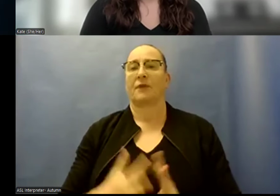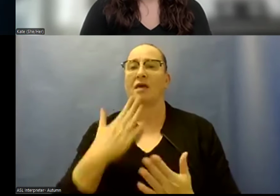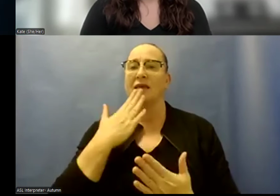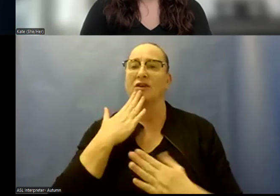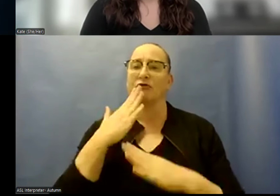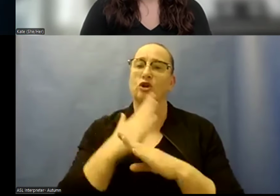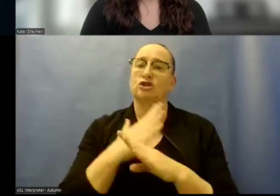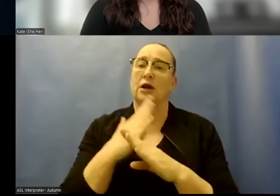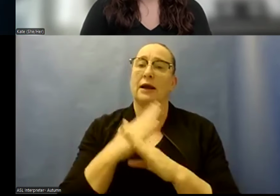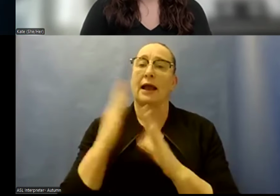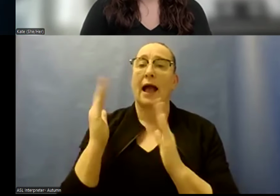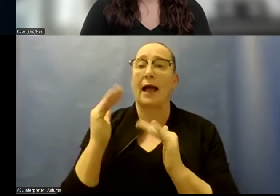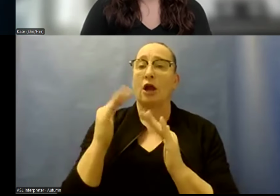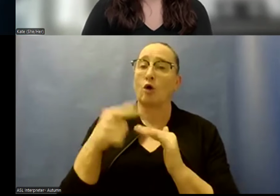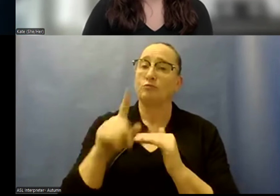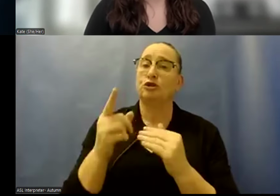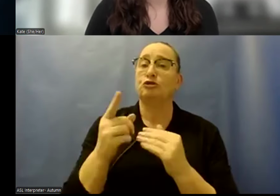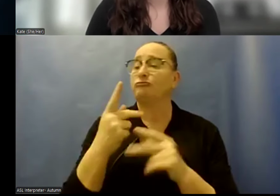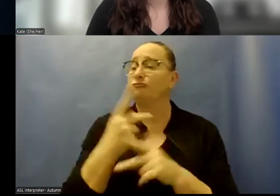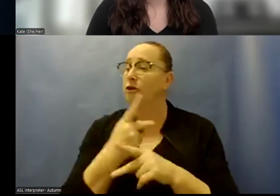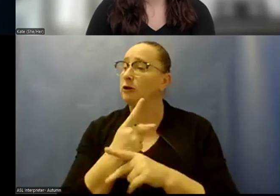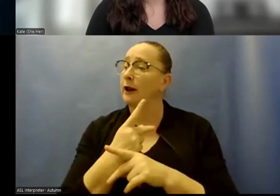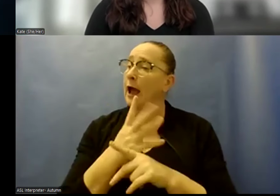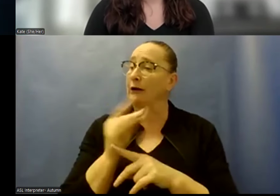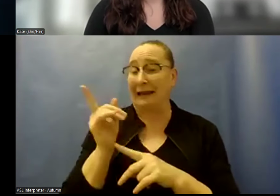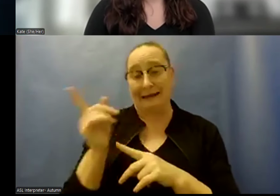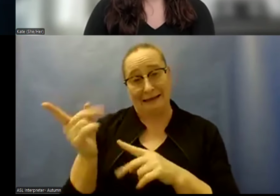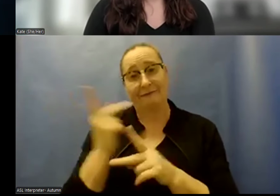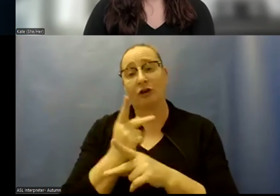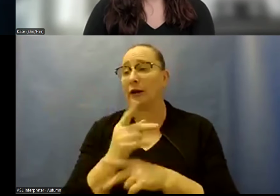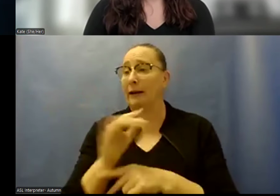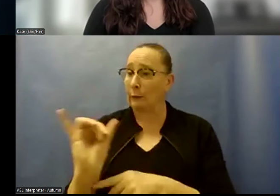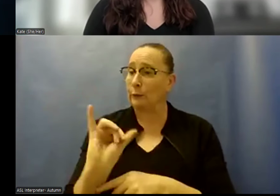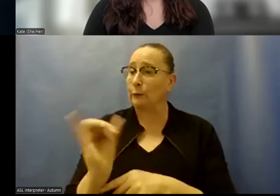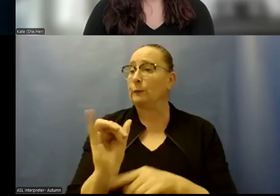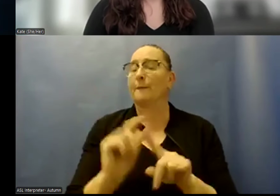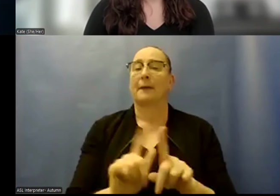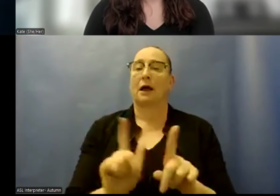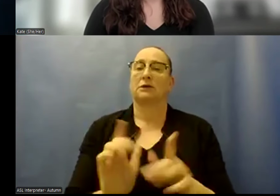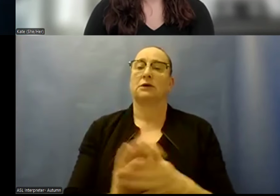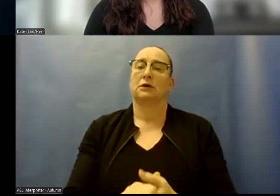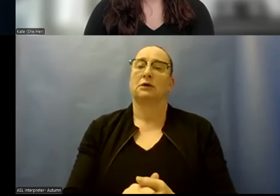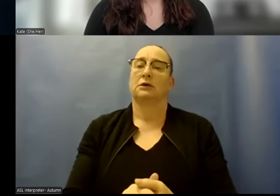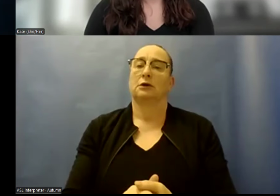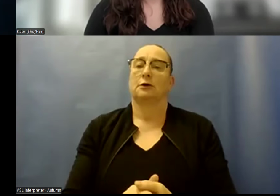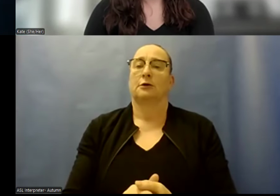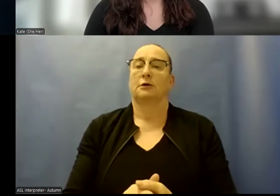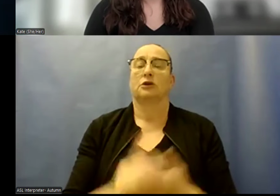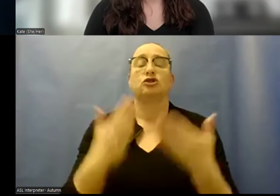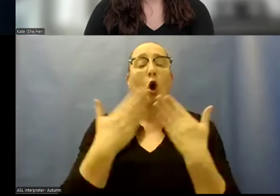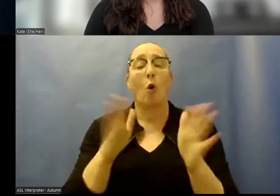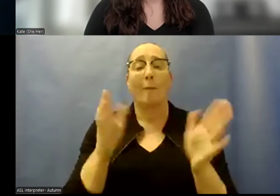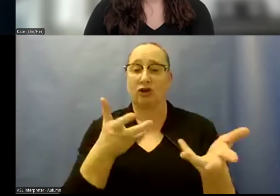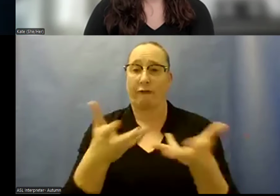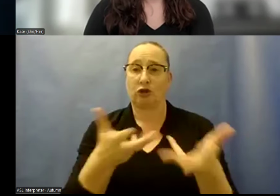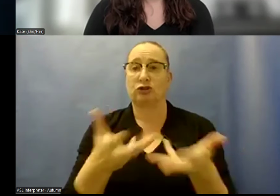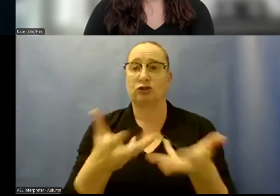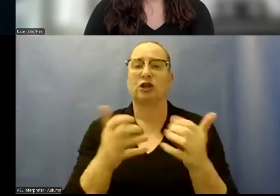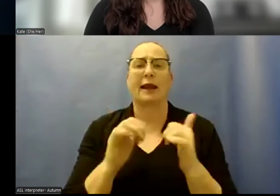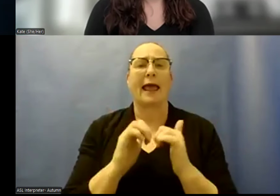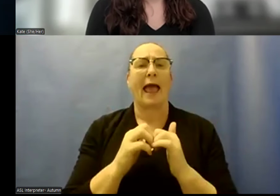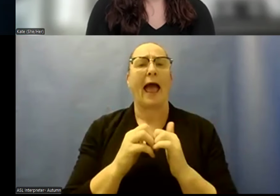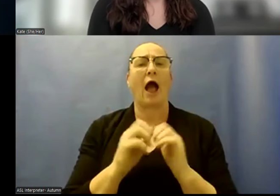us, and I hope you figured it out too. But speaking of open conversations, how can we